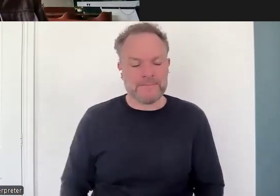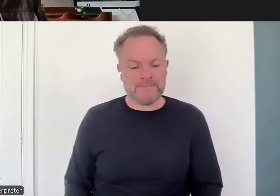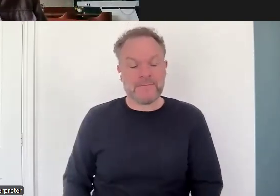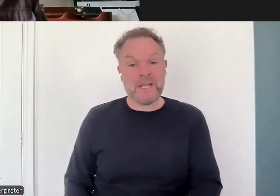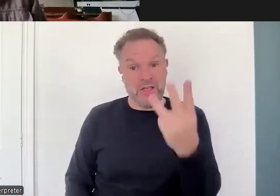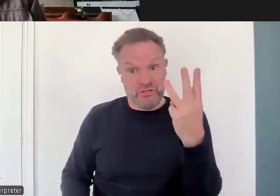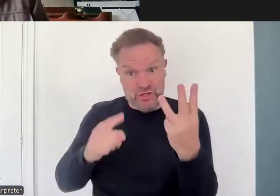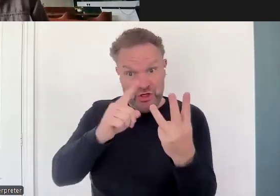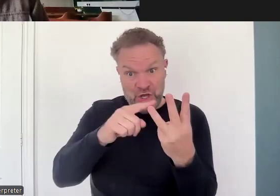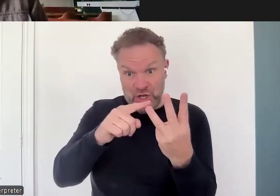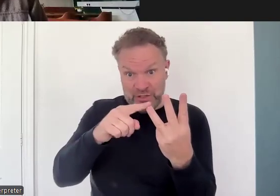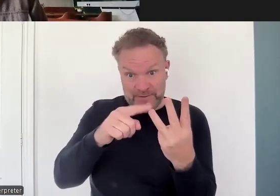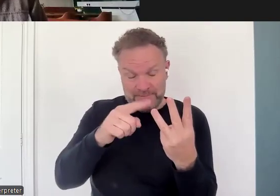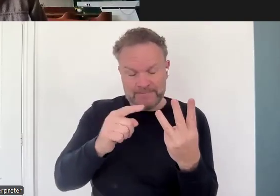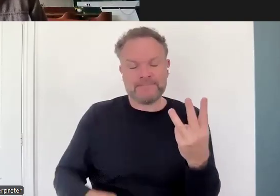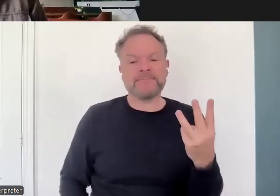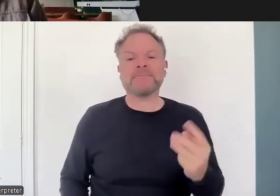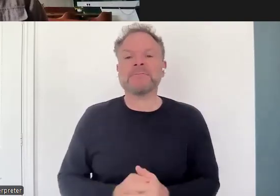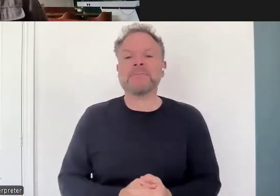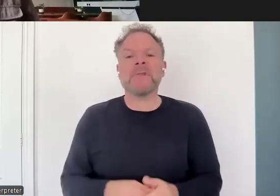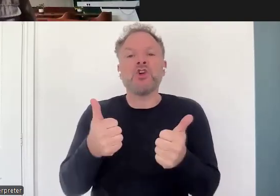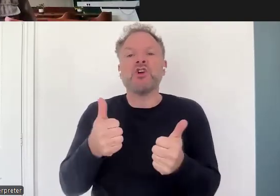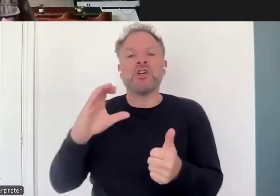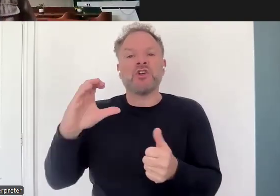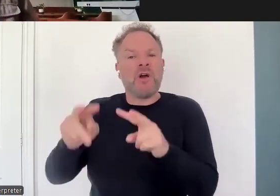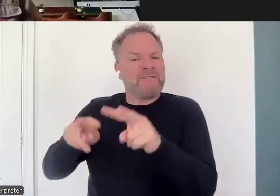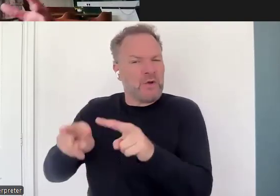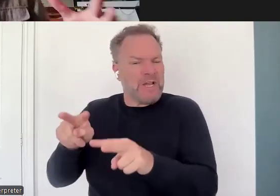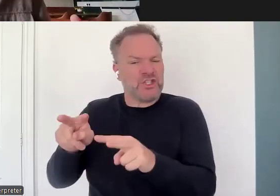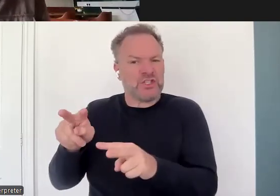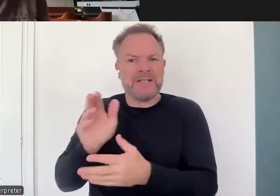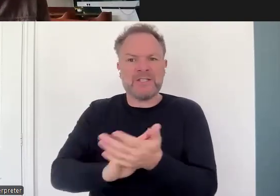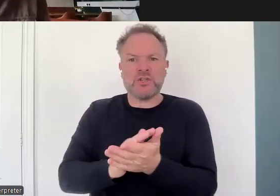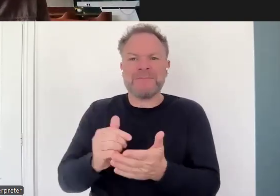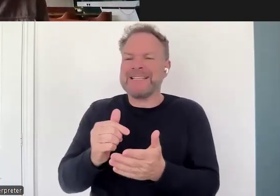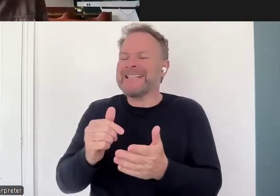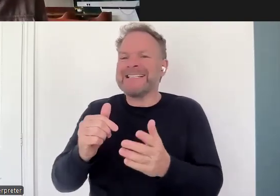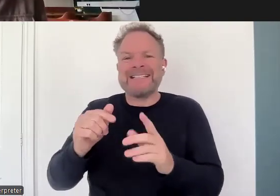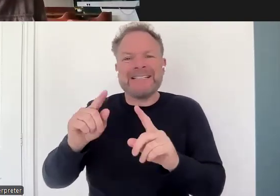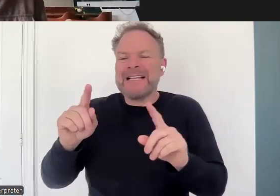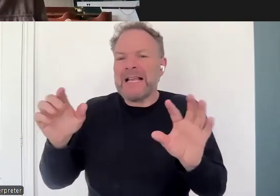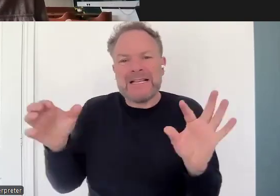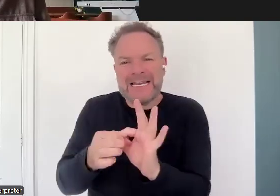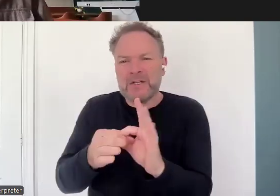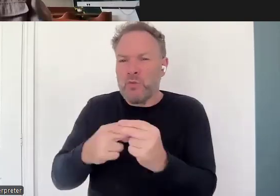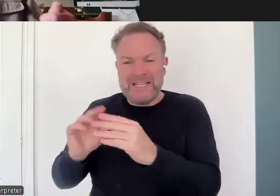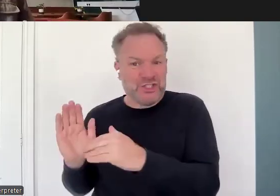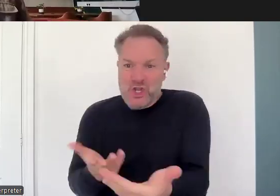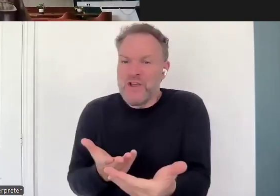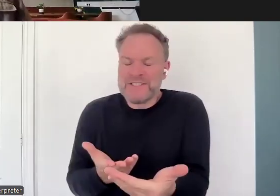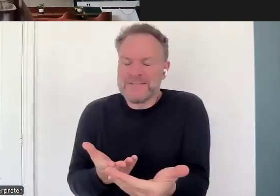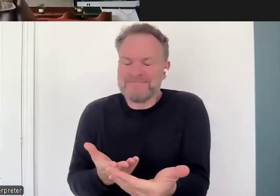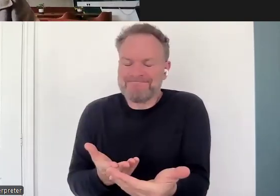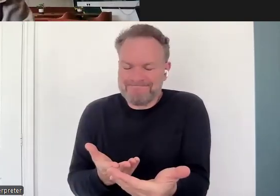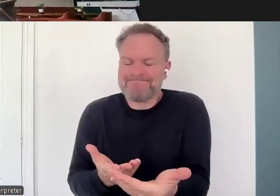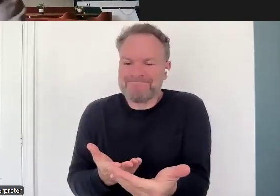Thirdly, and in a closely connected way, good co-evaluation should be inseparable from the service. It shouldn't